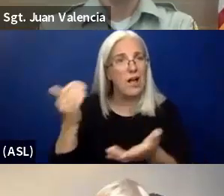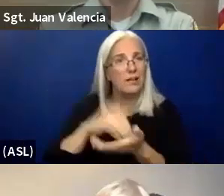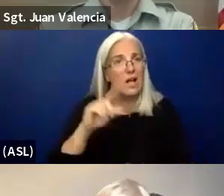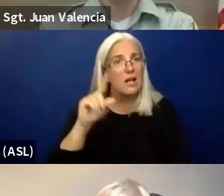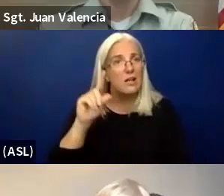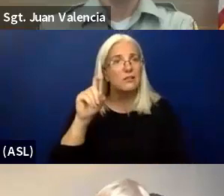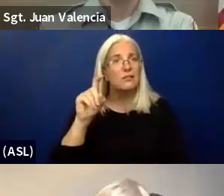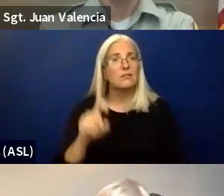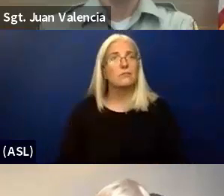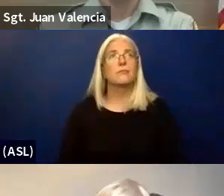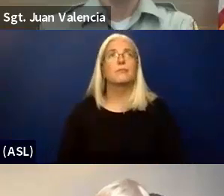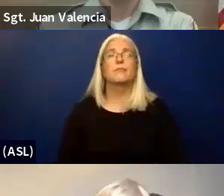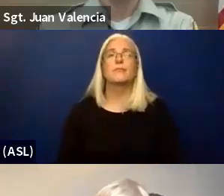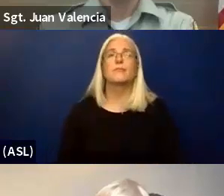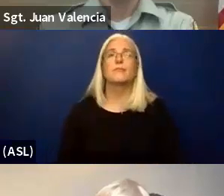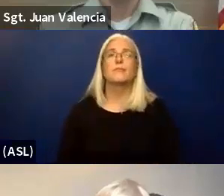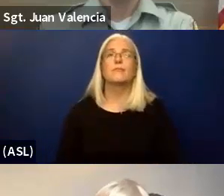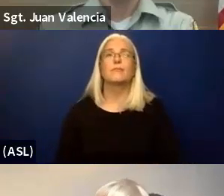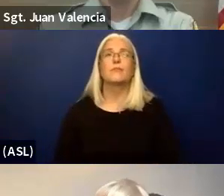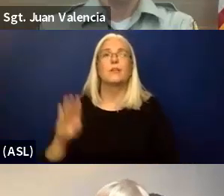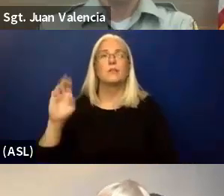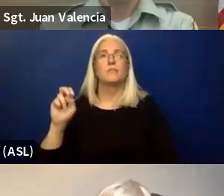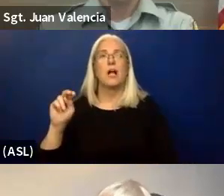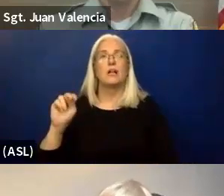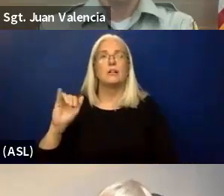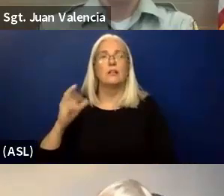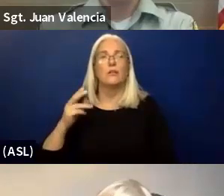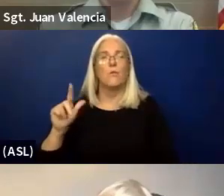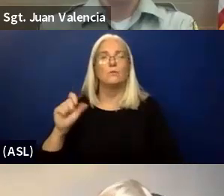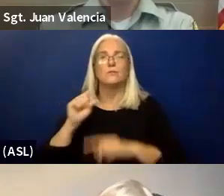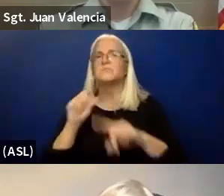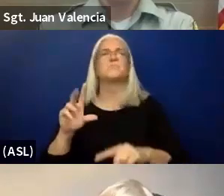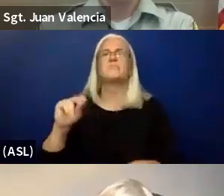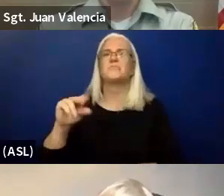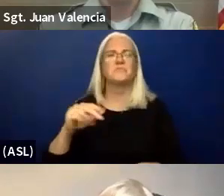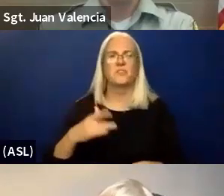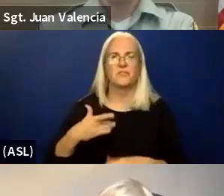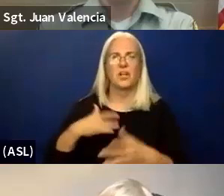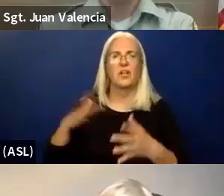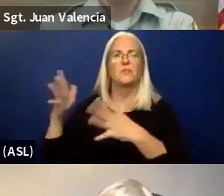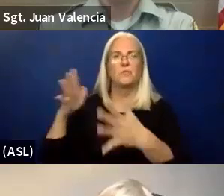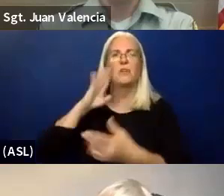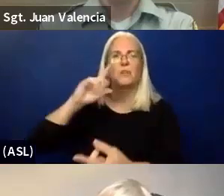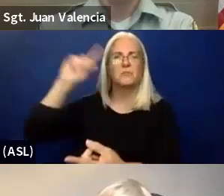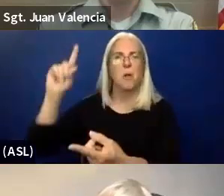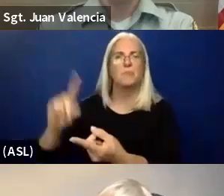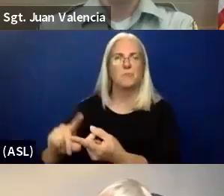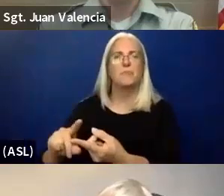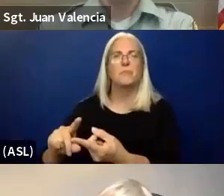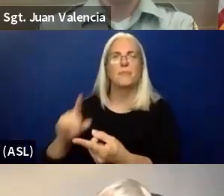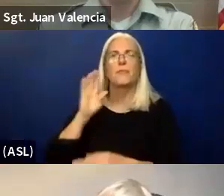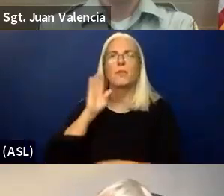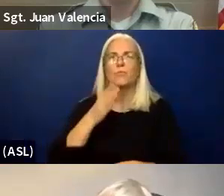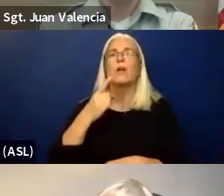No, the winds will subside from what we've been experiencing here through this red flag. And the red flag is indeed through